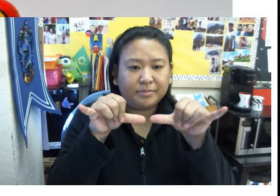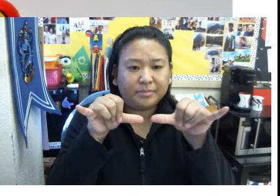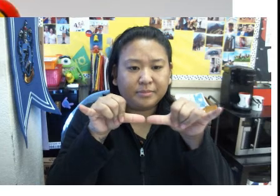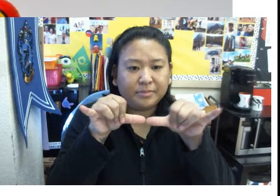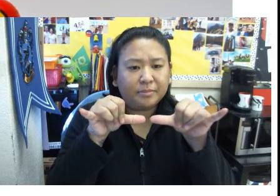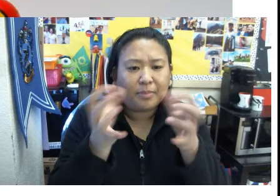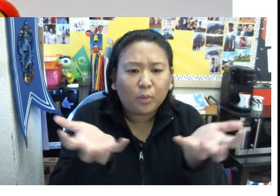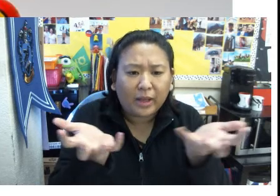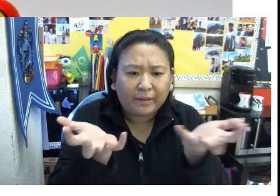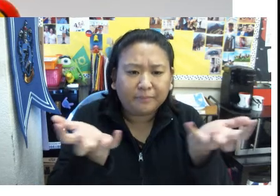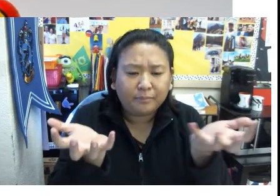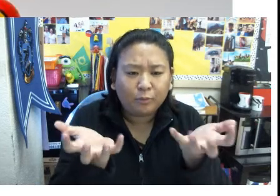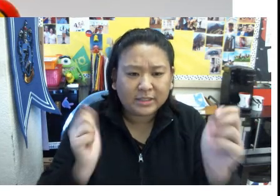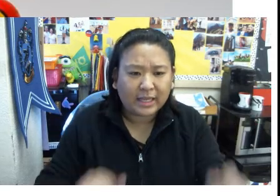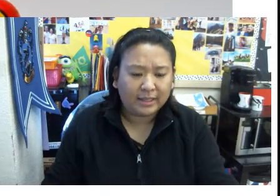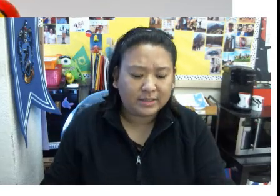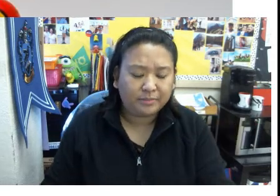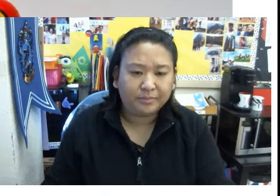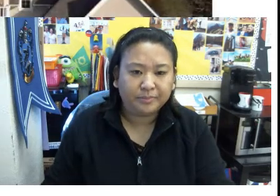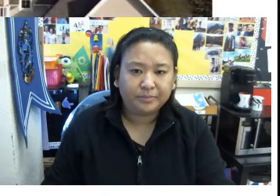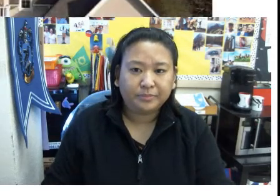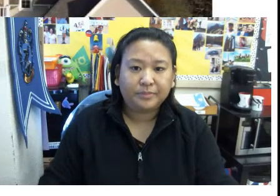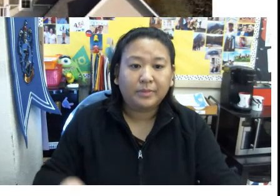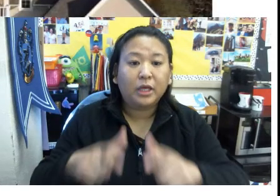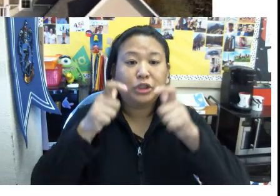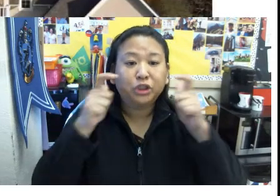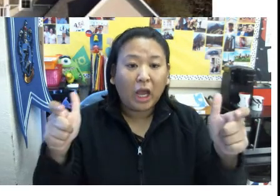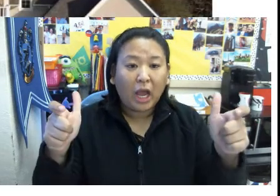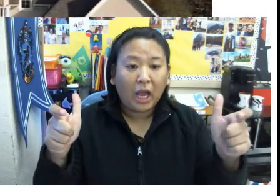Size. What? What size?